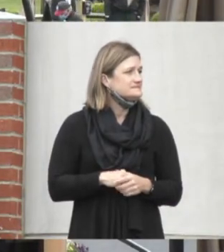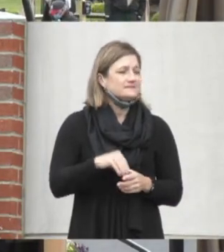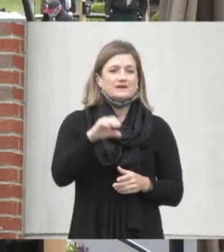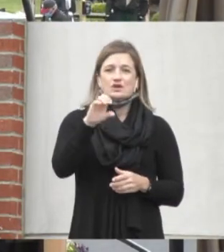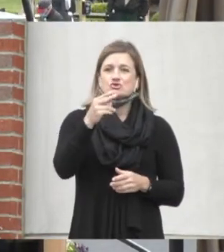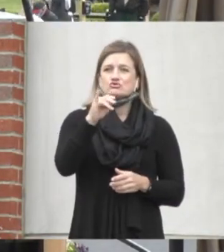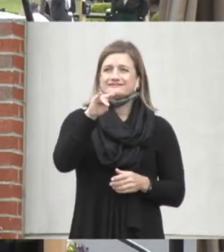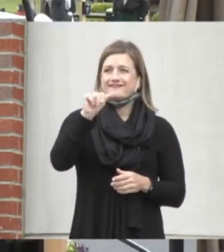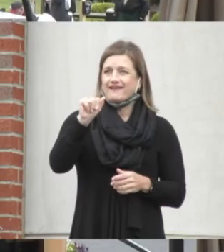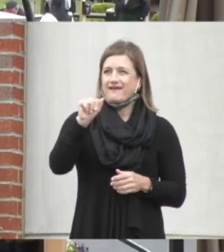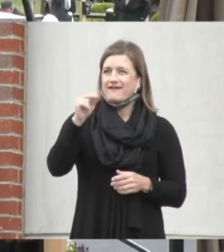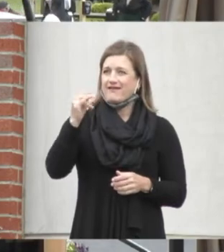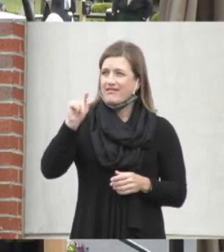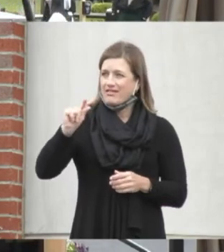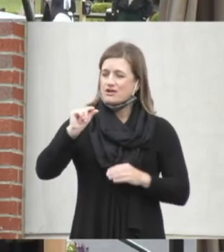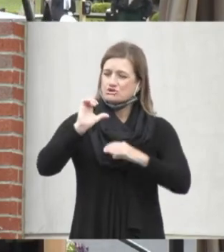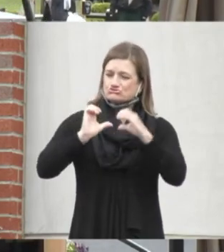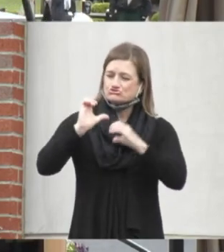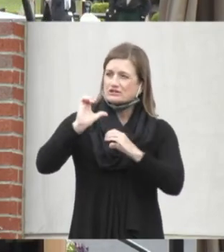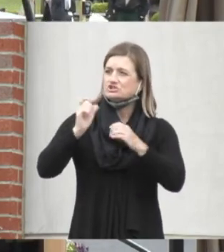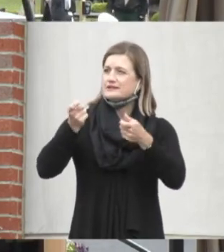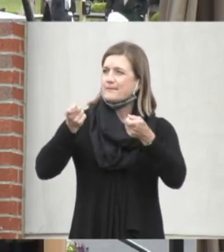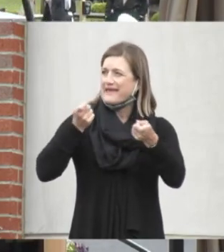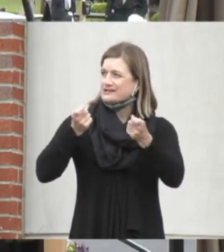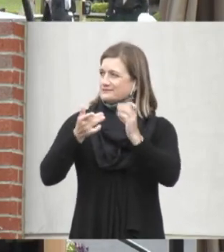Christina Hill, Construction Management Technology.